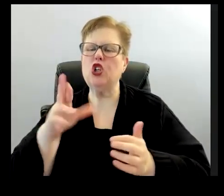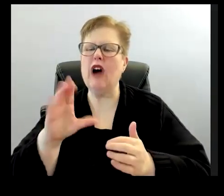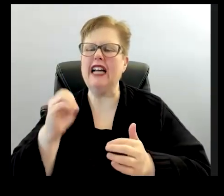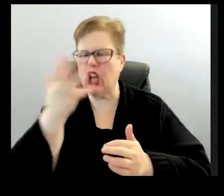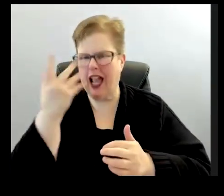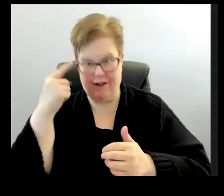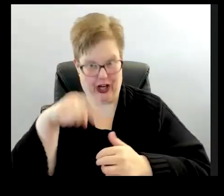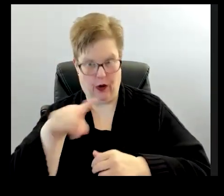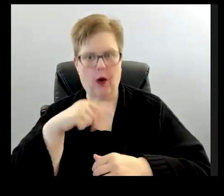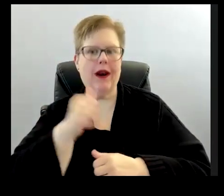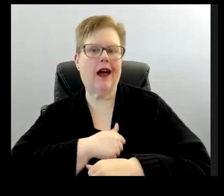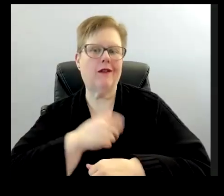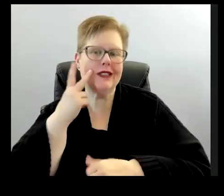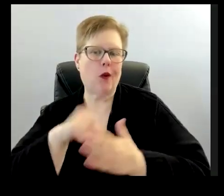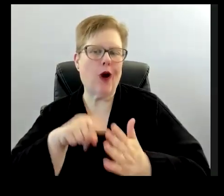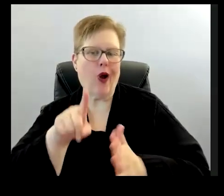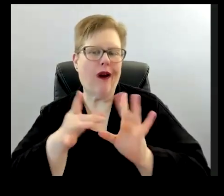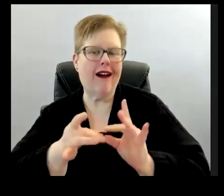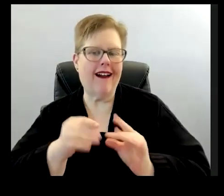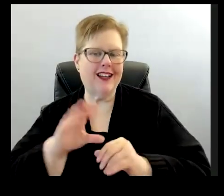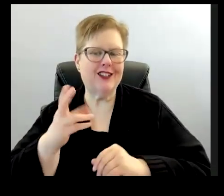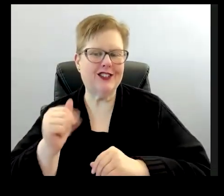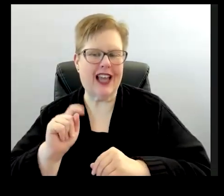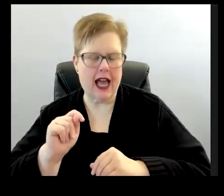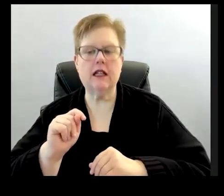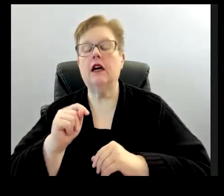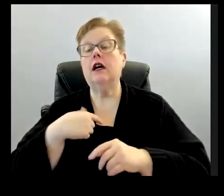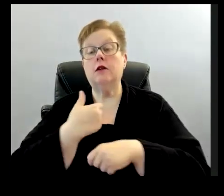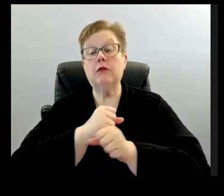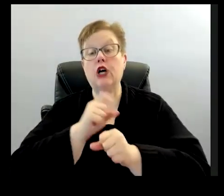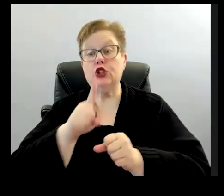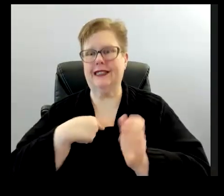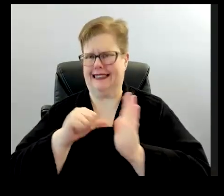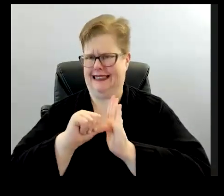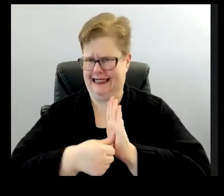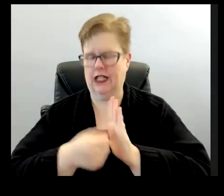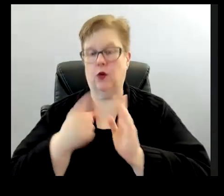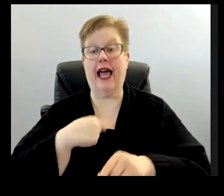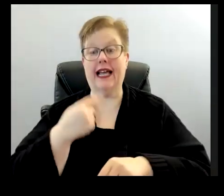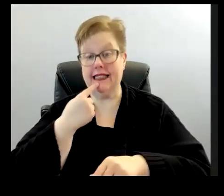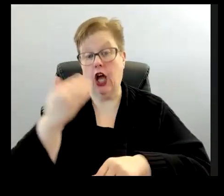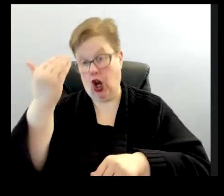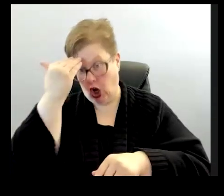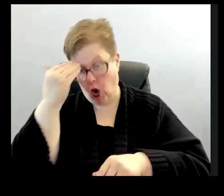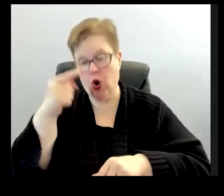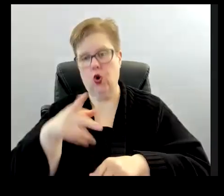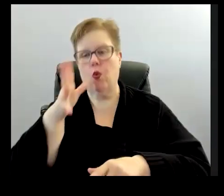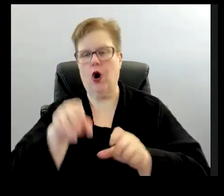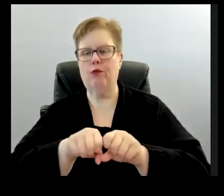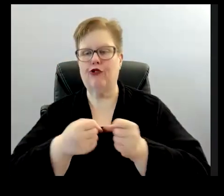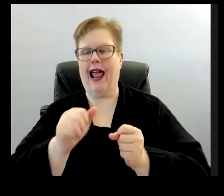you? Because I would love to see what you have to say in the chat. What I want to make sure I highlight is when I say knowing you are going to break